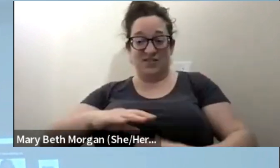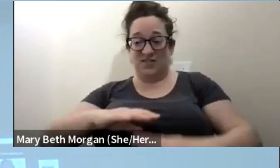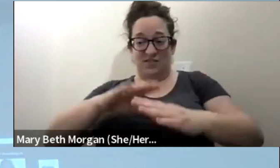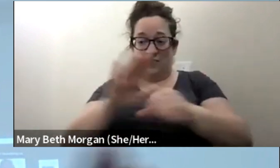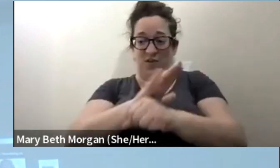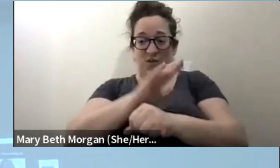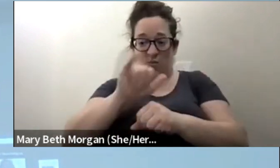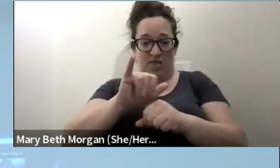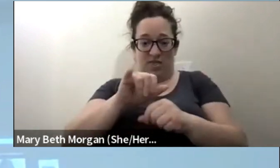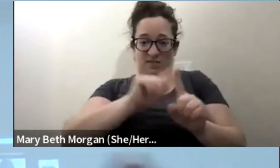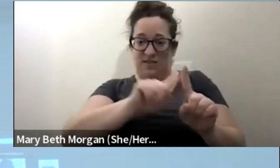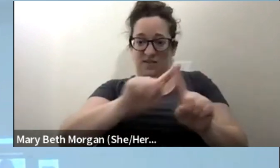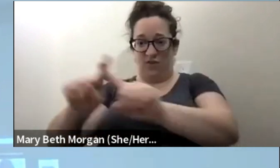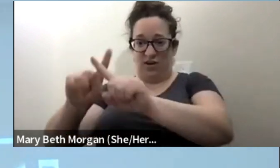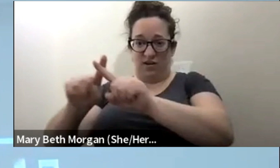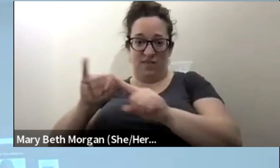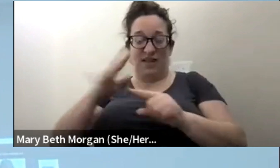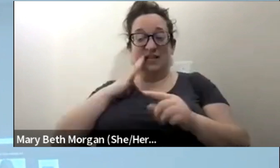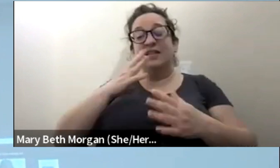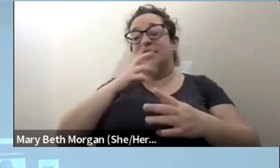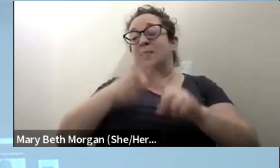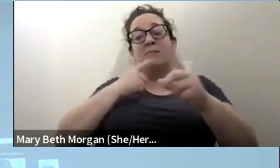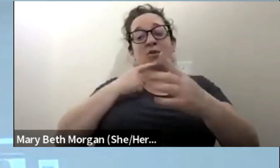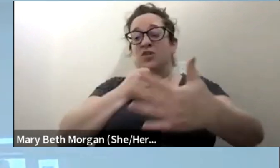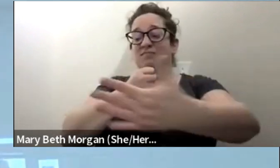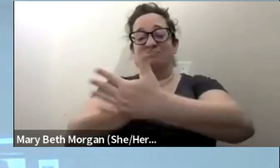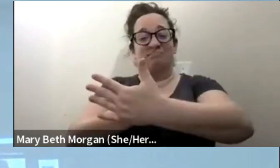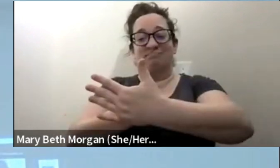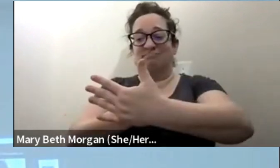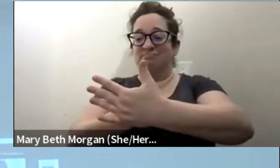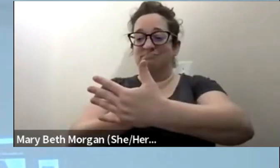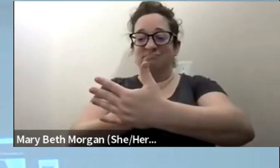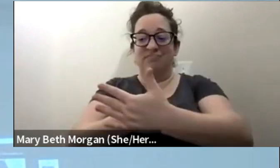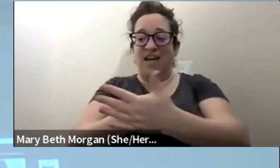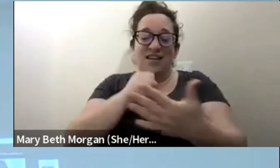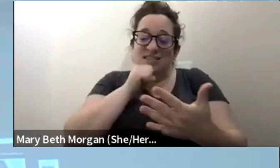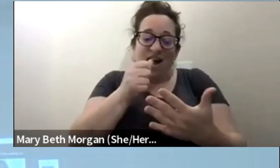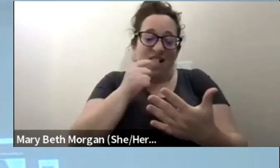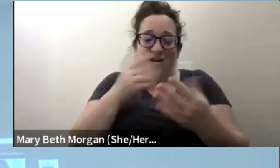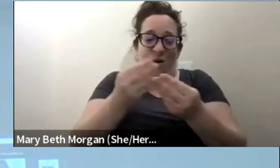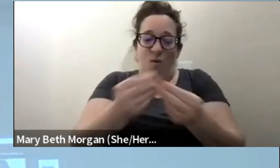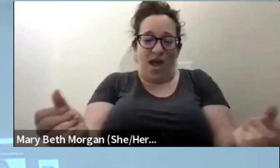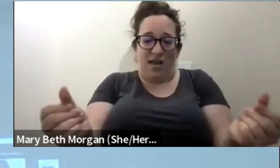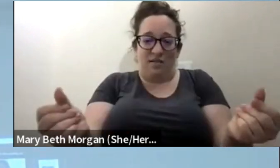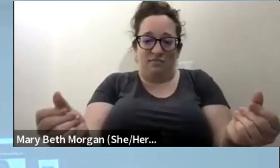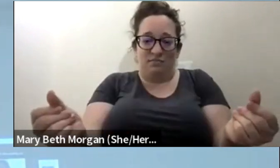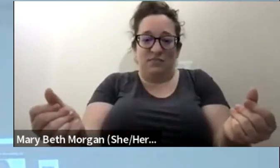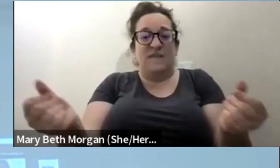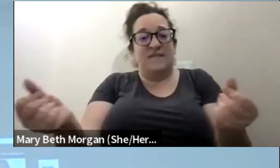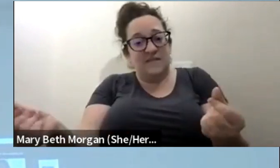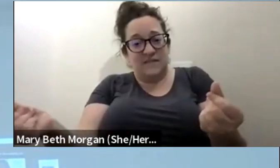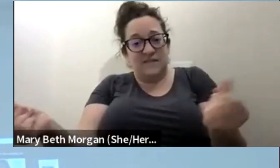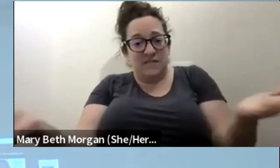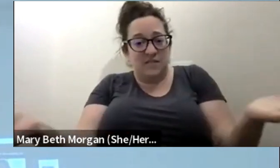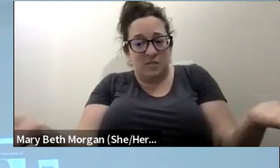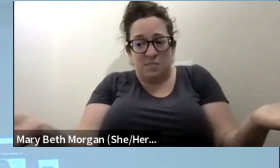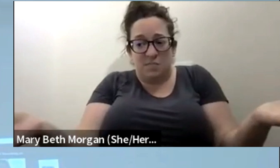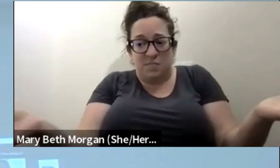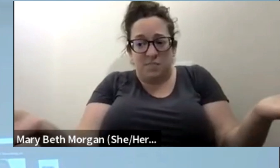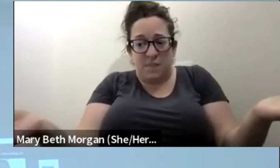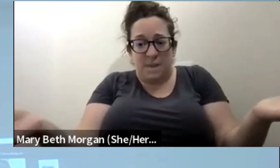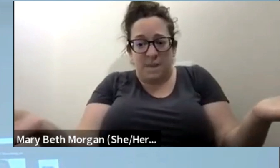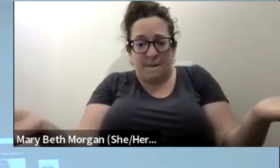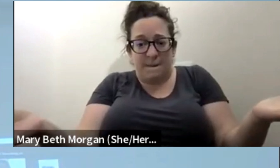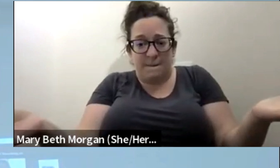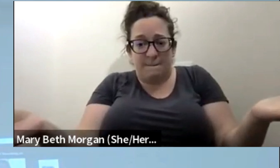Shakespeare is honestly, it's just filled with opportunities like that. Every now and then you hit a brick wall and it's just not gonna work. It's just not gonna